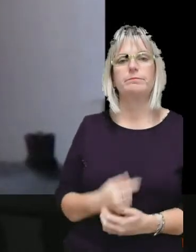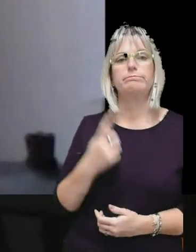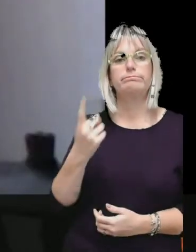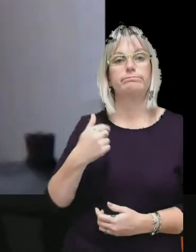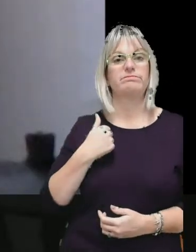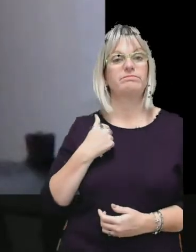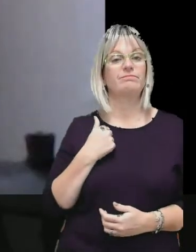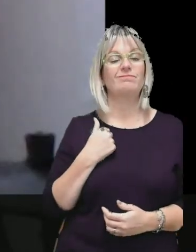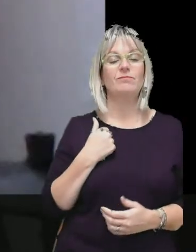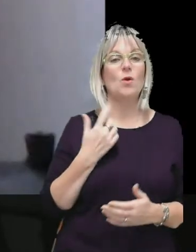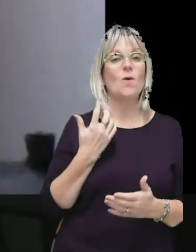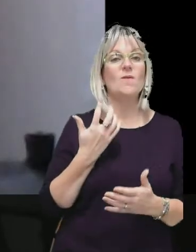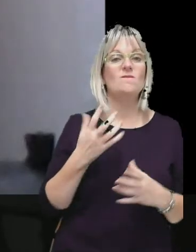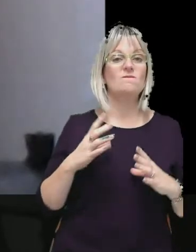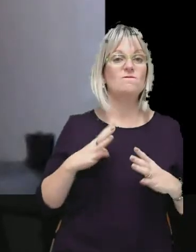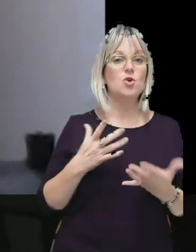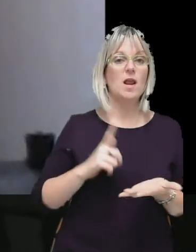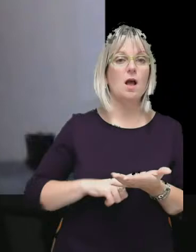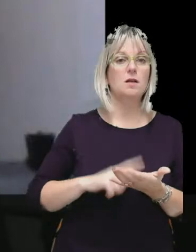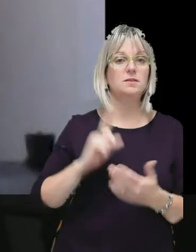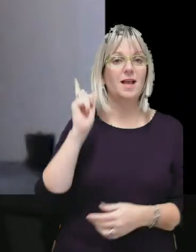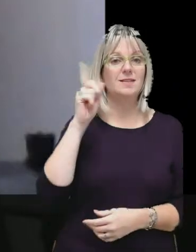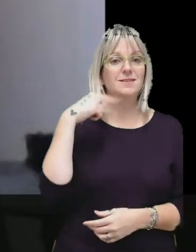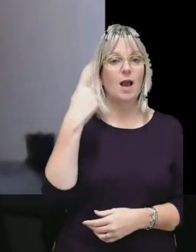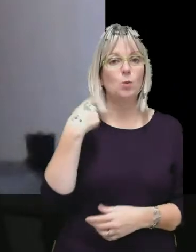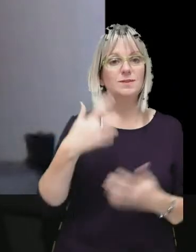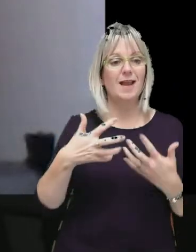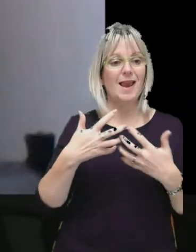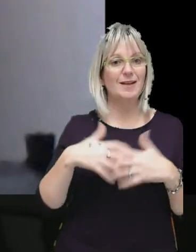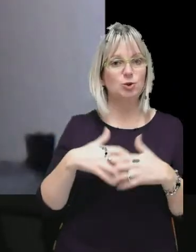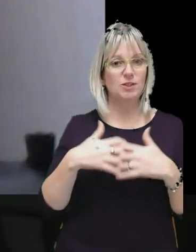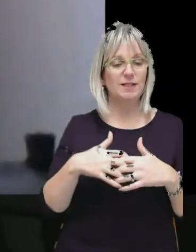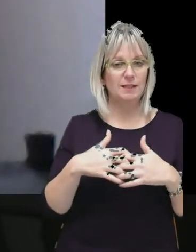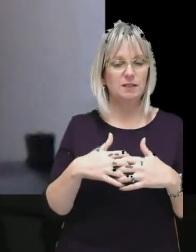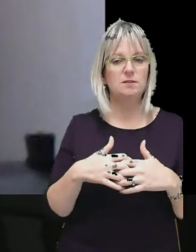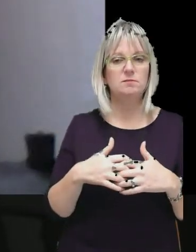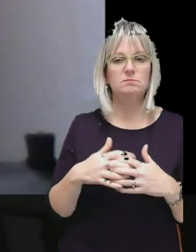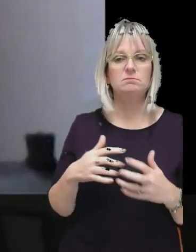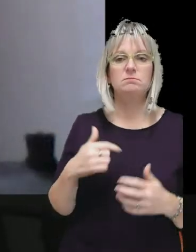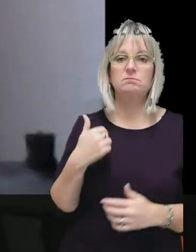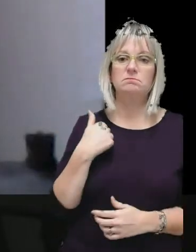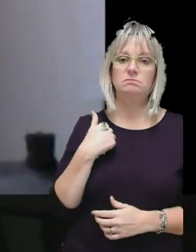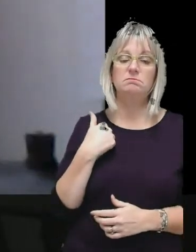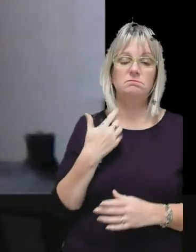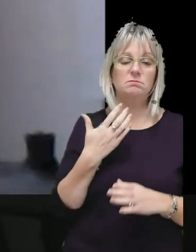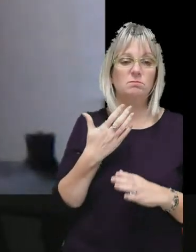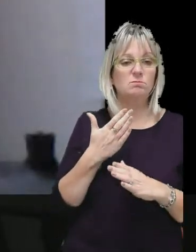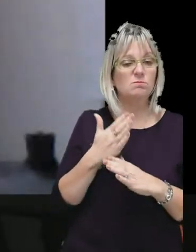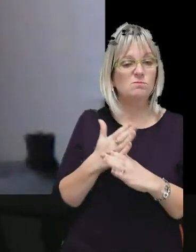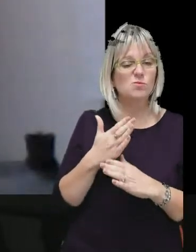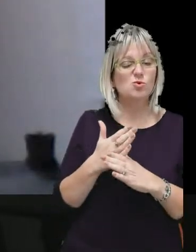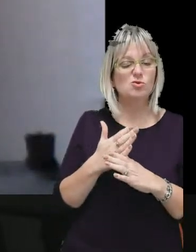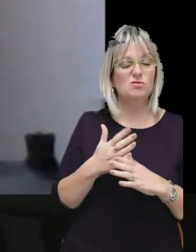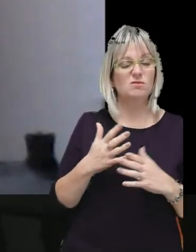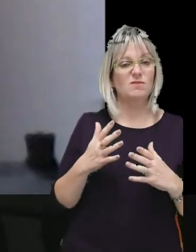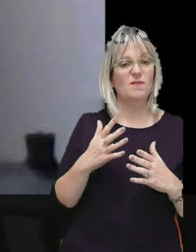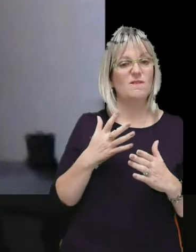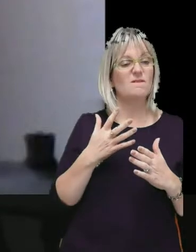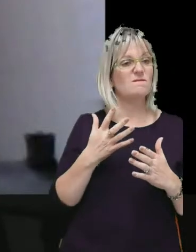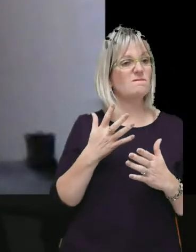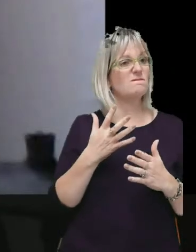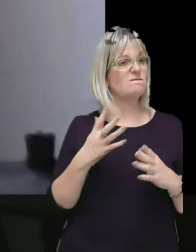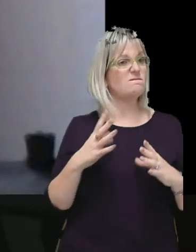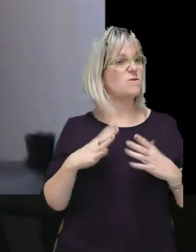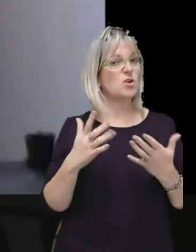in London venues. I'm also a co-chair of Bectus London Union of Venue Technicians. London has always been considered the mecca of live events